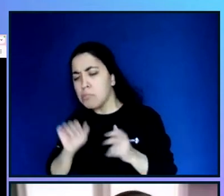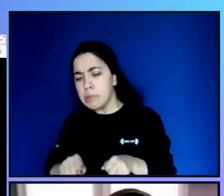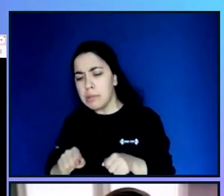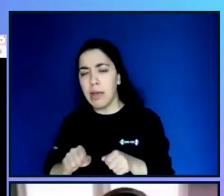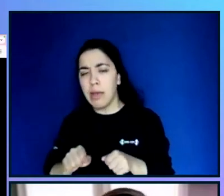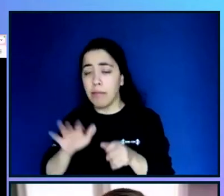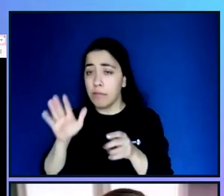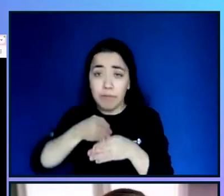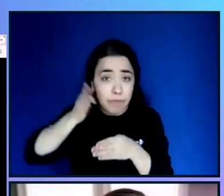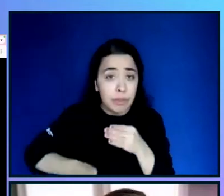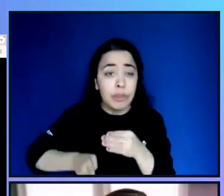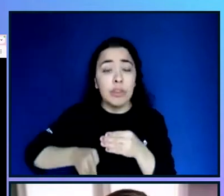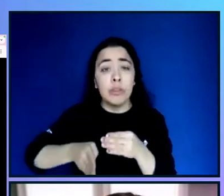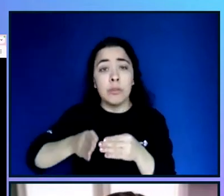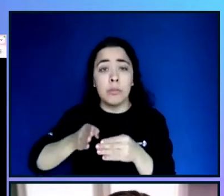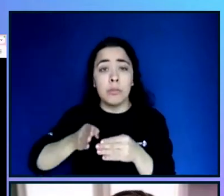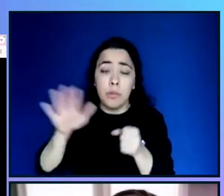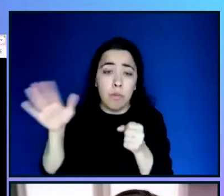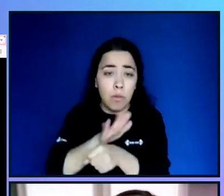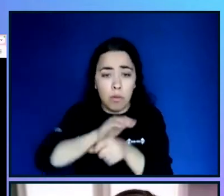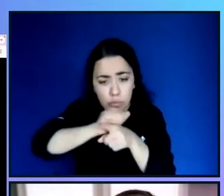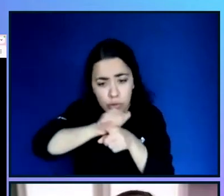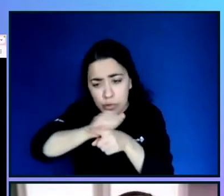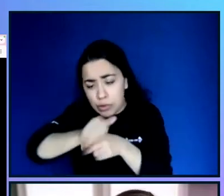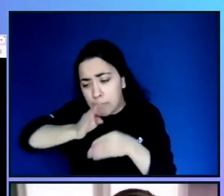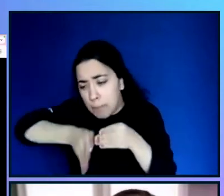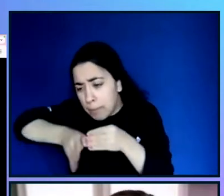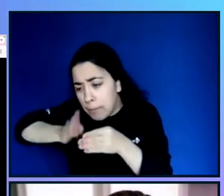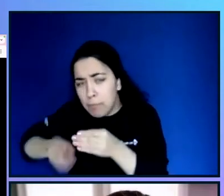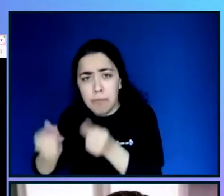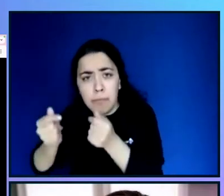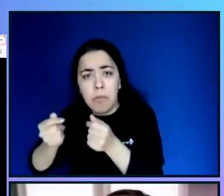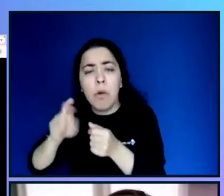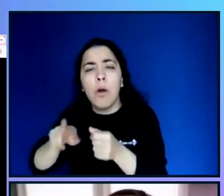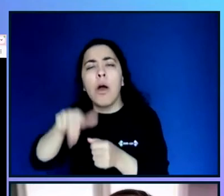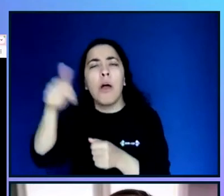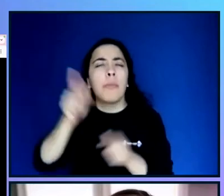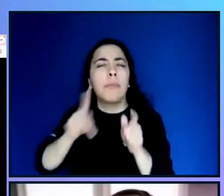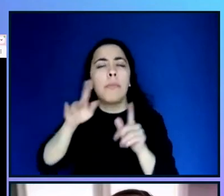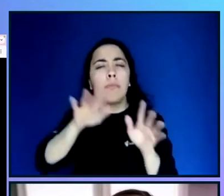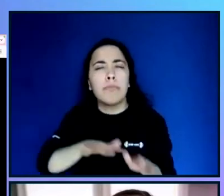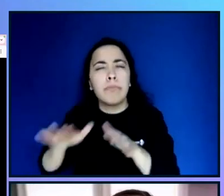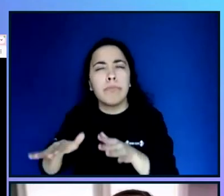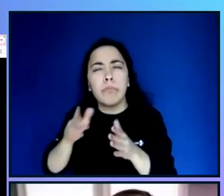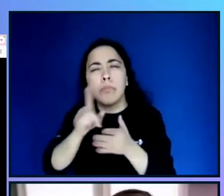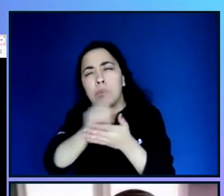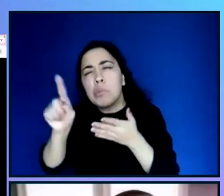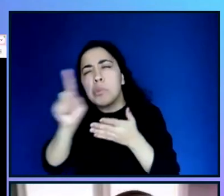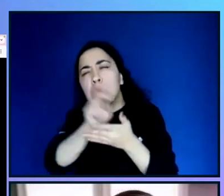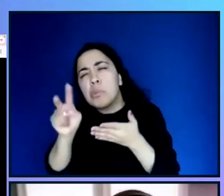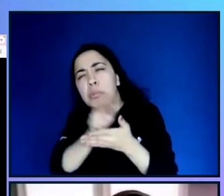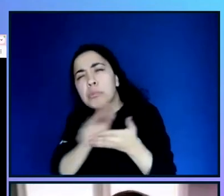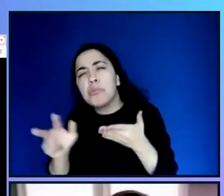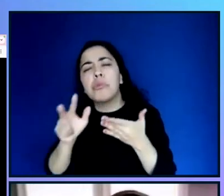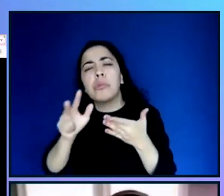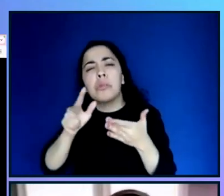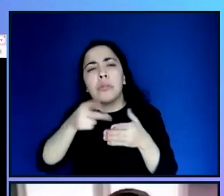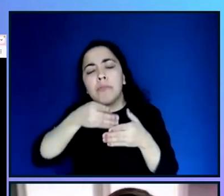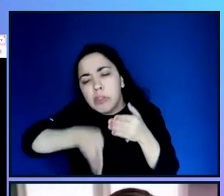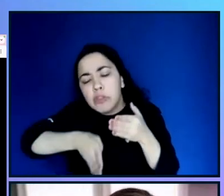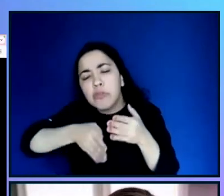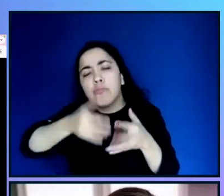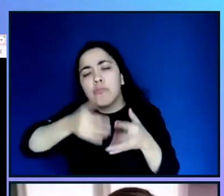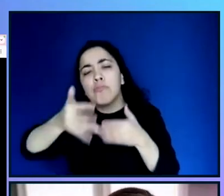onboarding in a couple of days, while others choose to spread it out over a few weeks. It's been